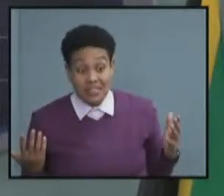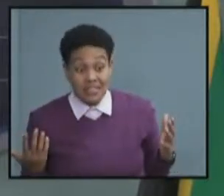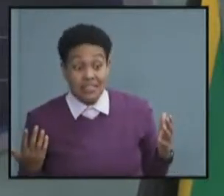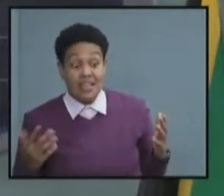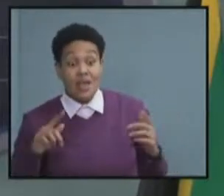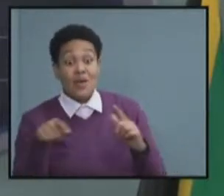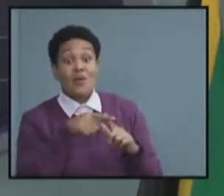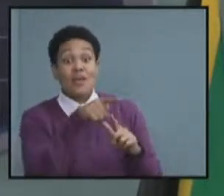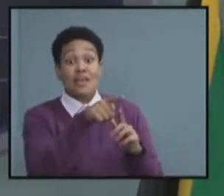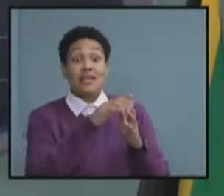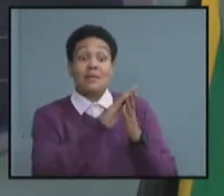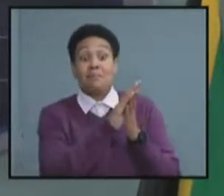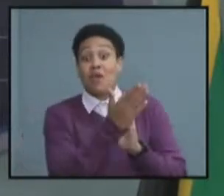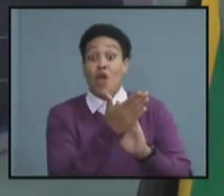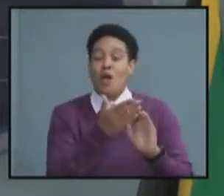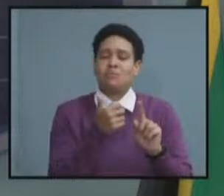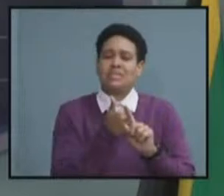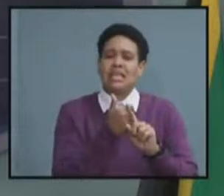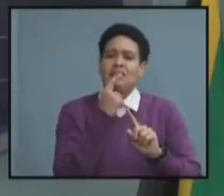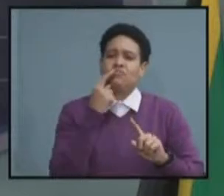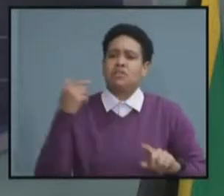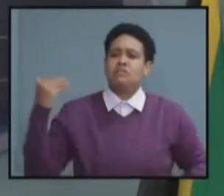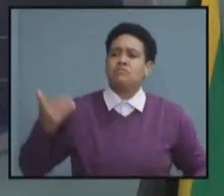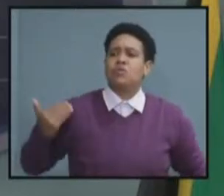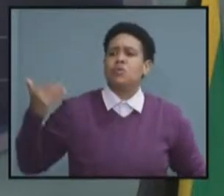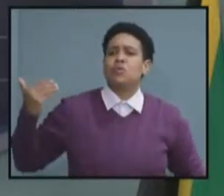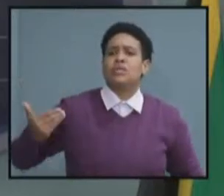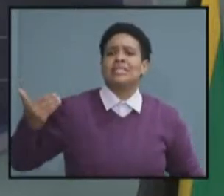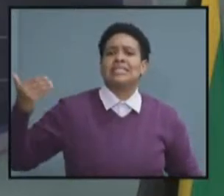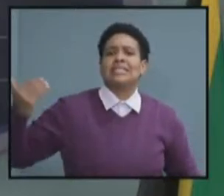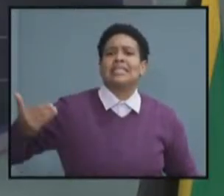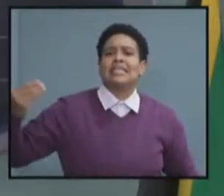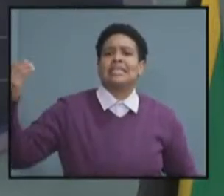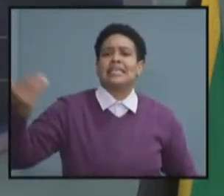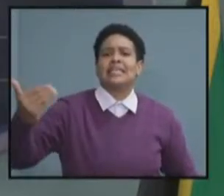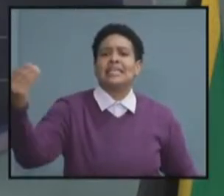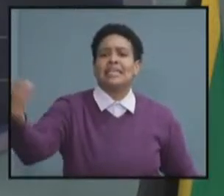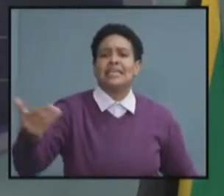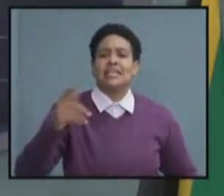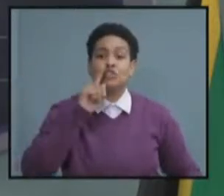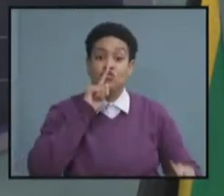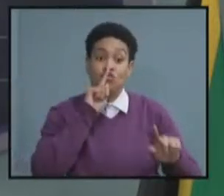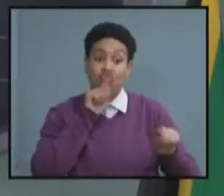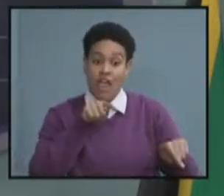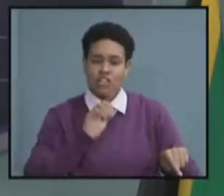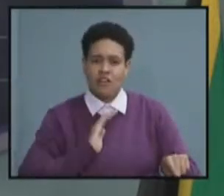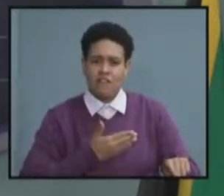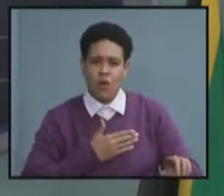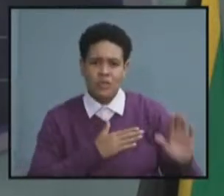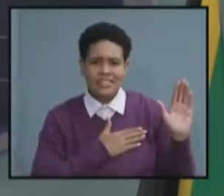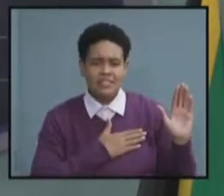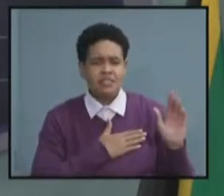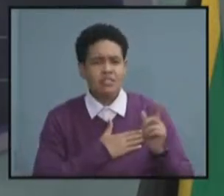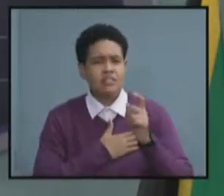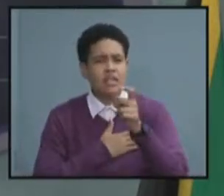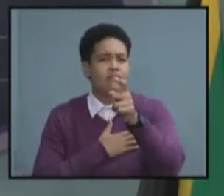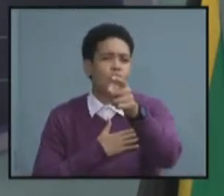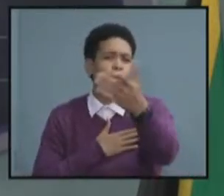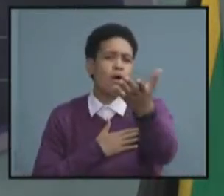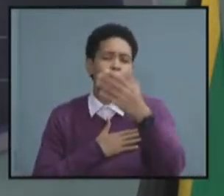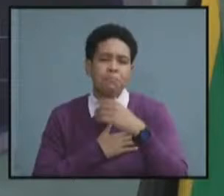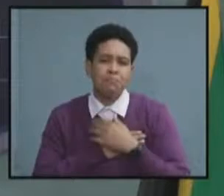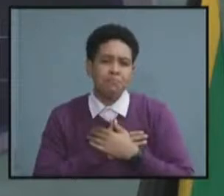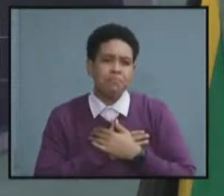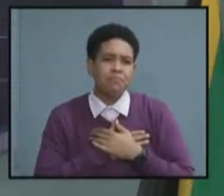that becomes the routine reaction of our citizens, then that gives you